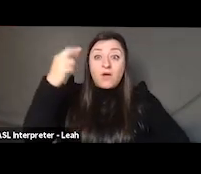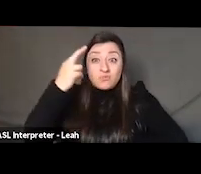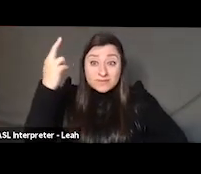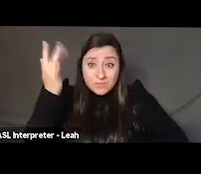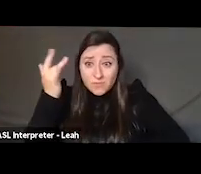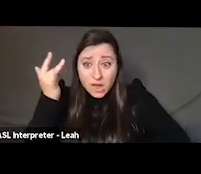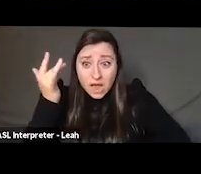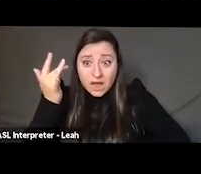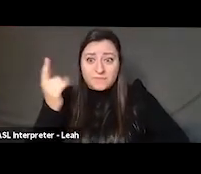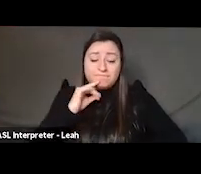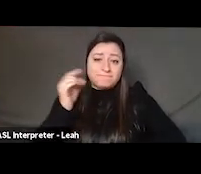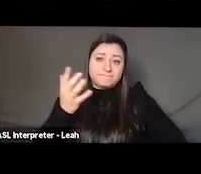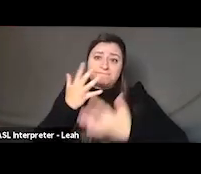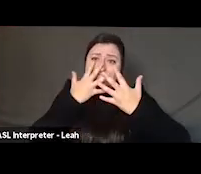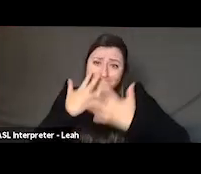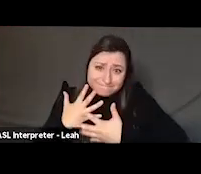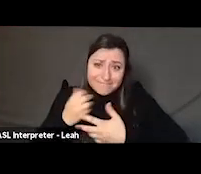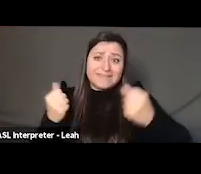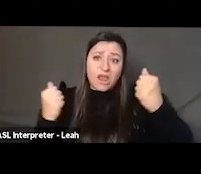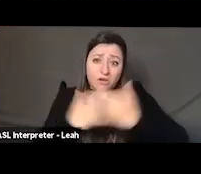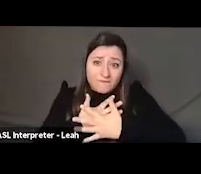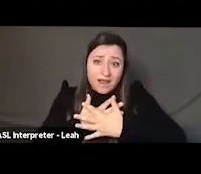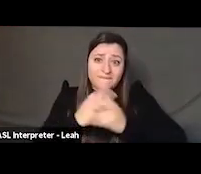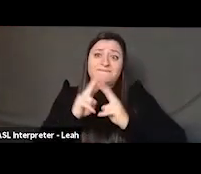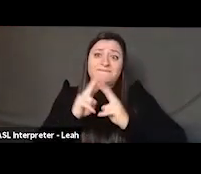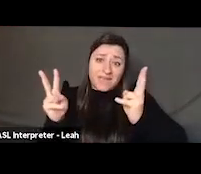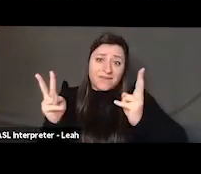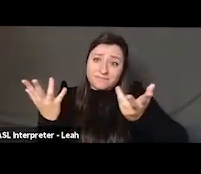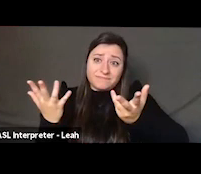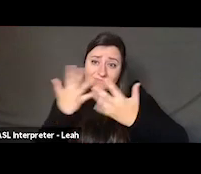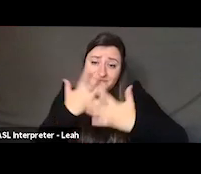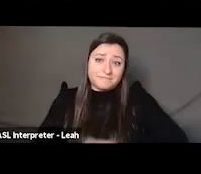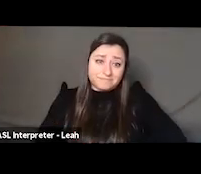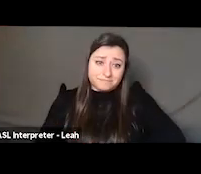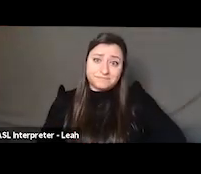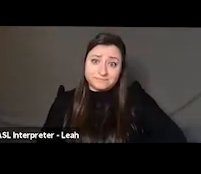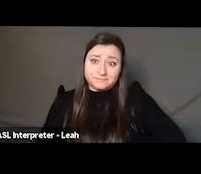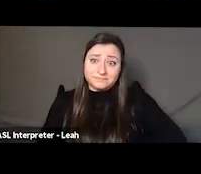are terribly and terrifyingly very similar.